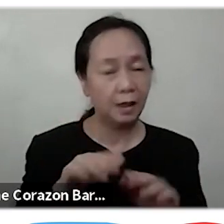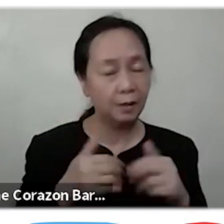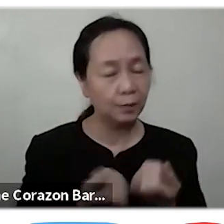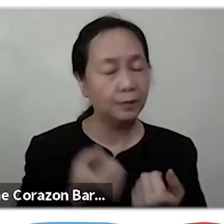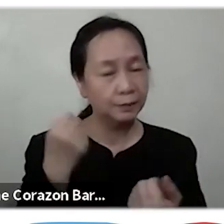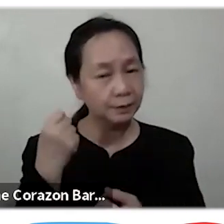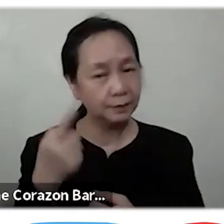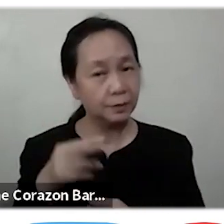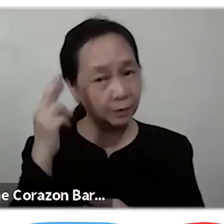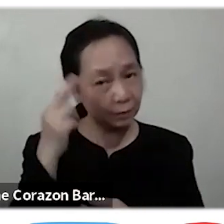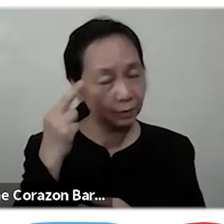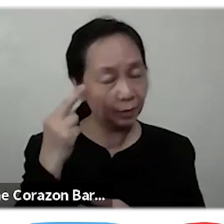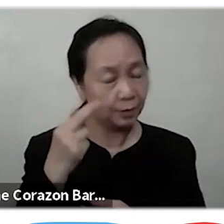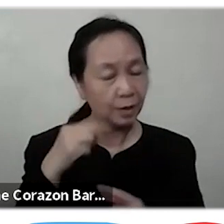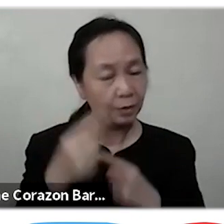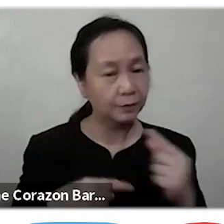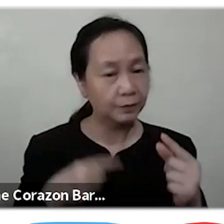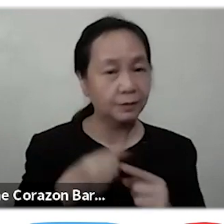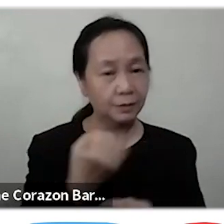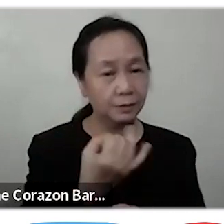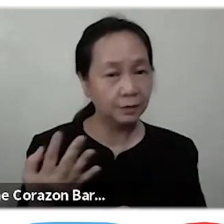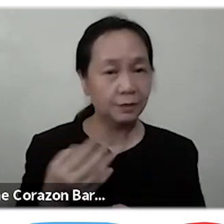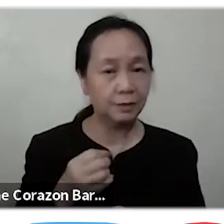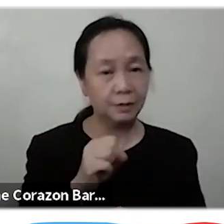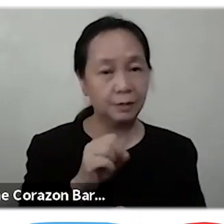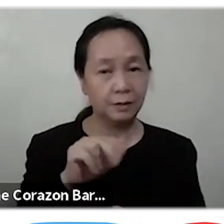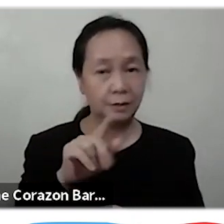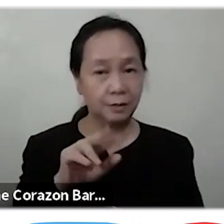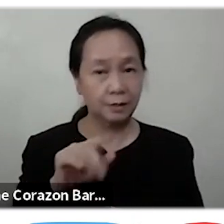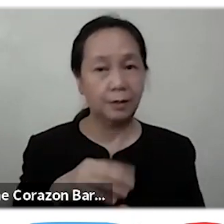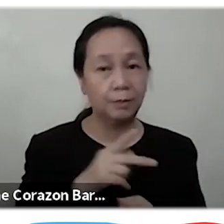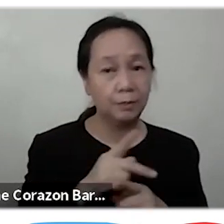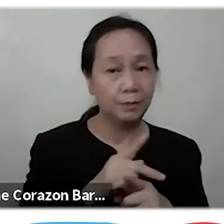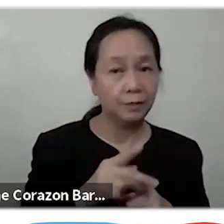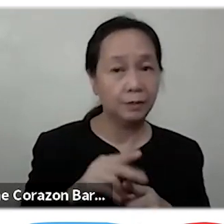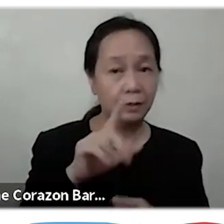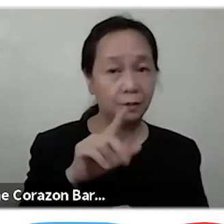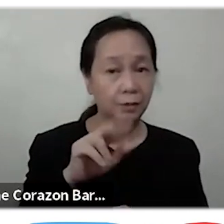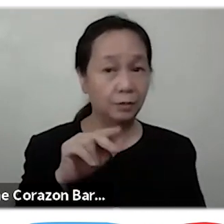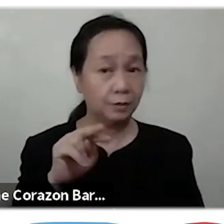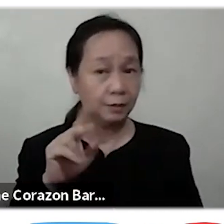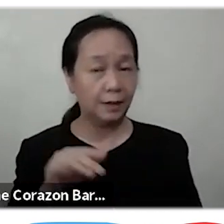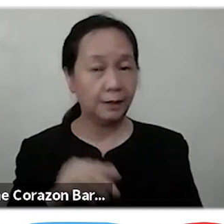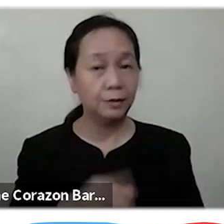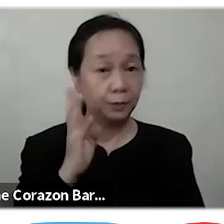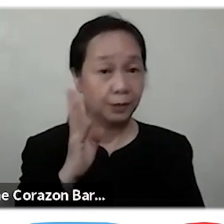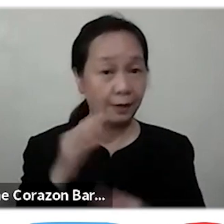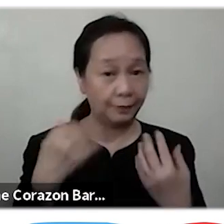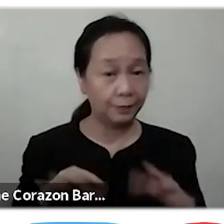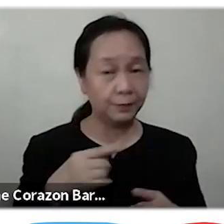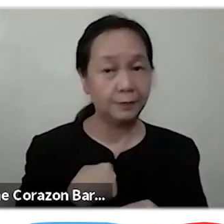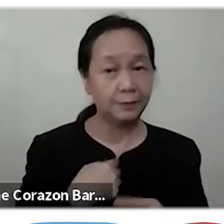understanding about the results of the global survey. Professor Lundy, who will be speaking after me, and